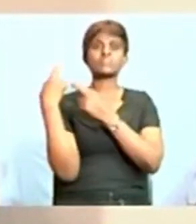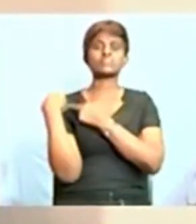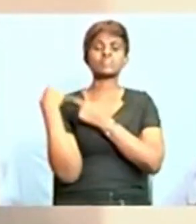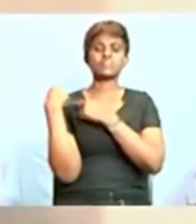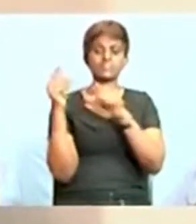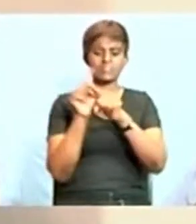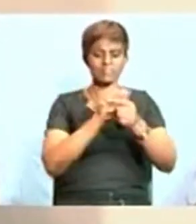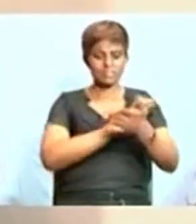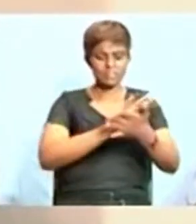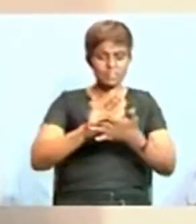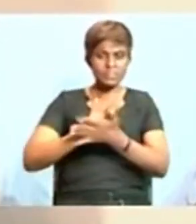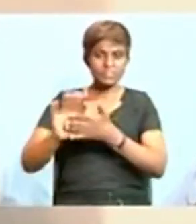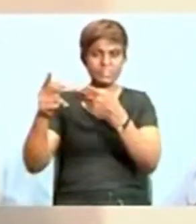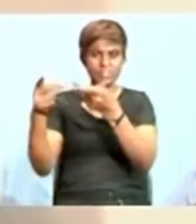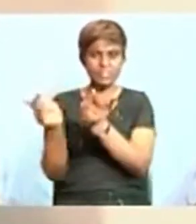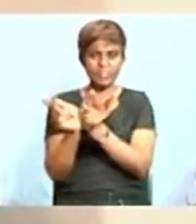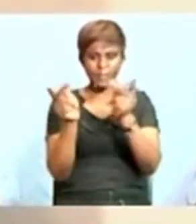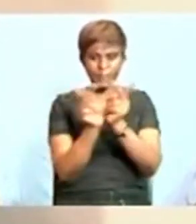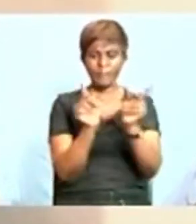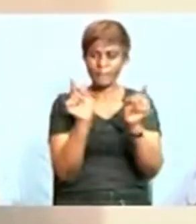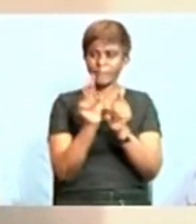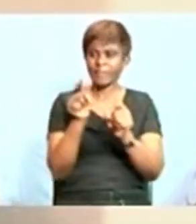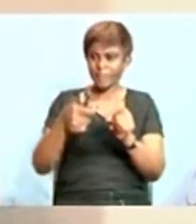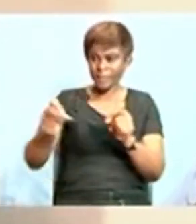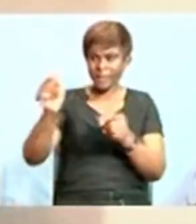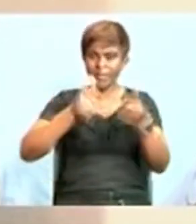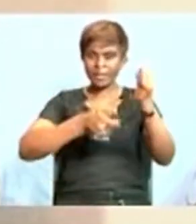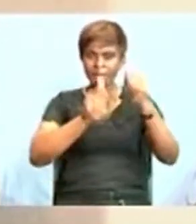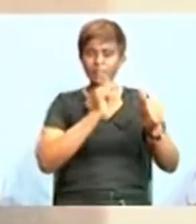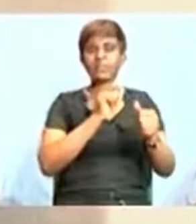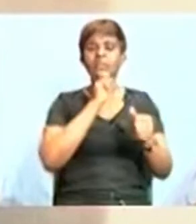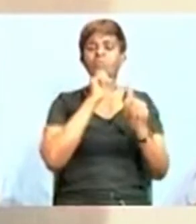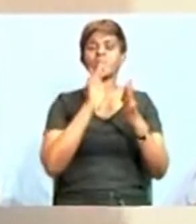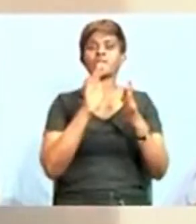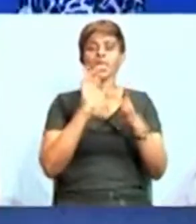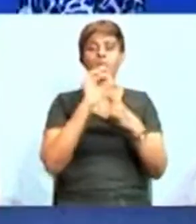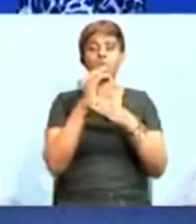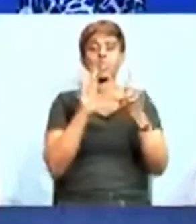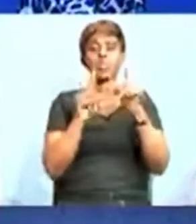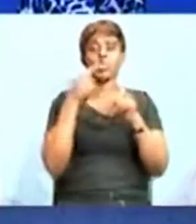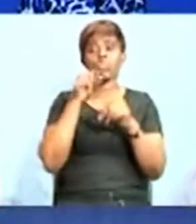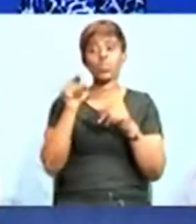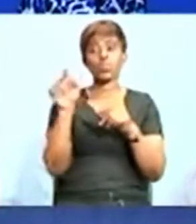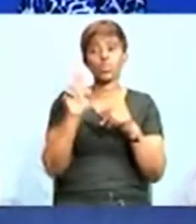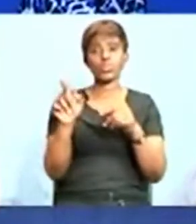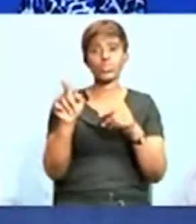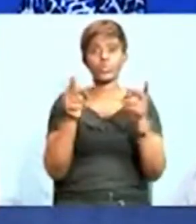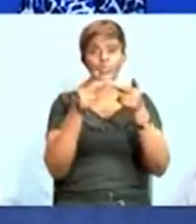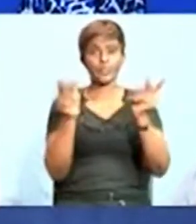to clean premises on the owners or occupiers of premises.